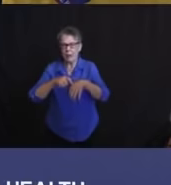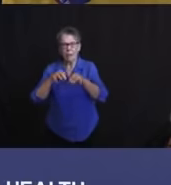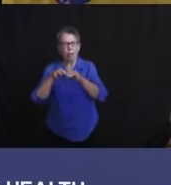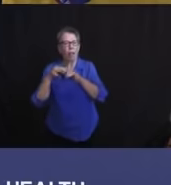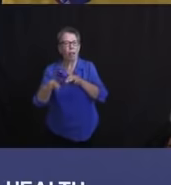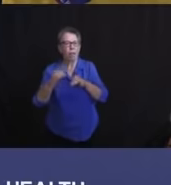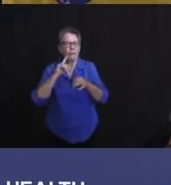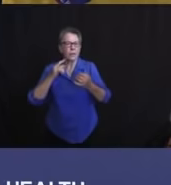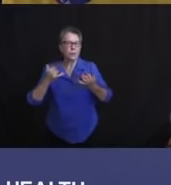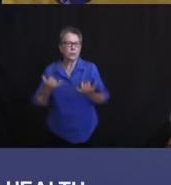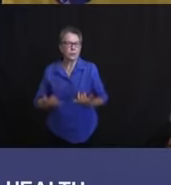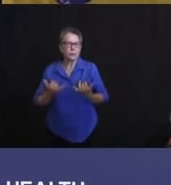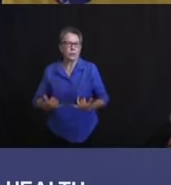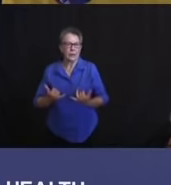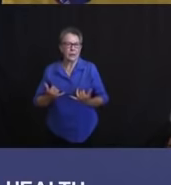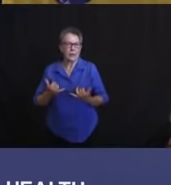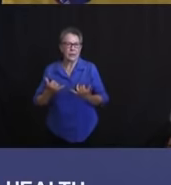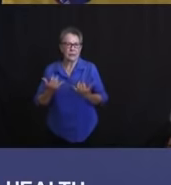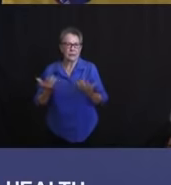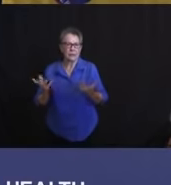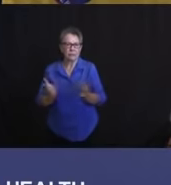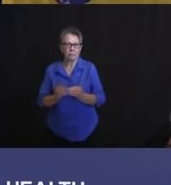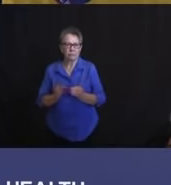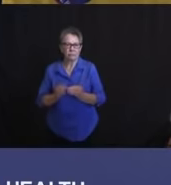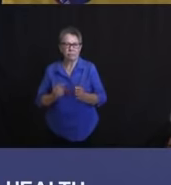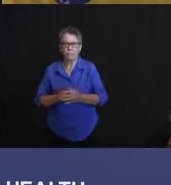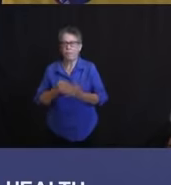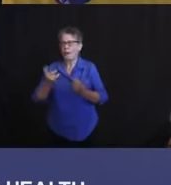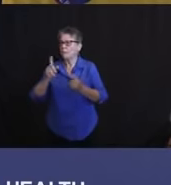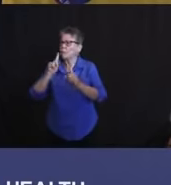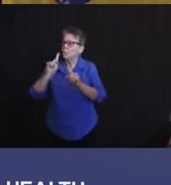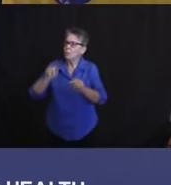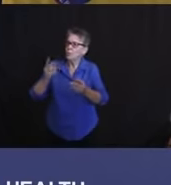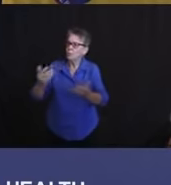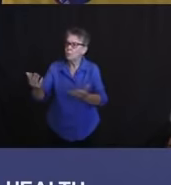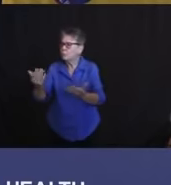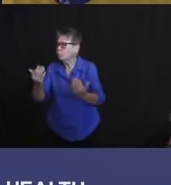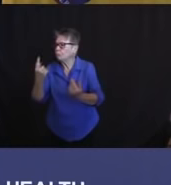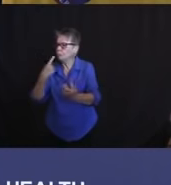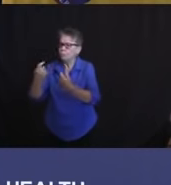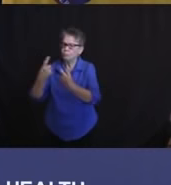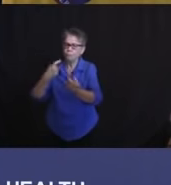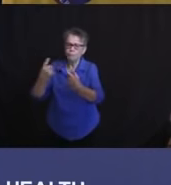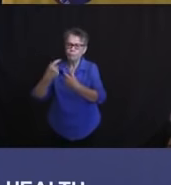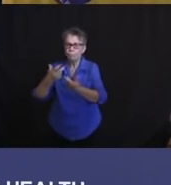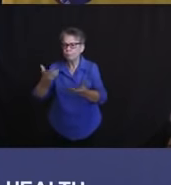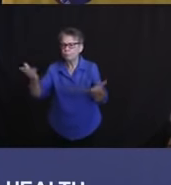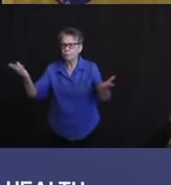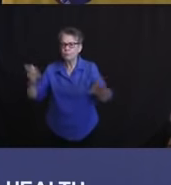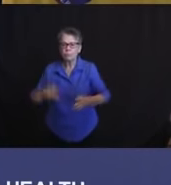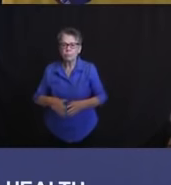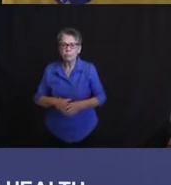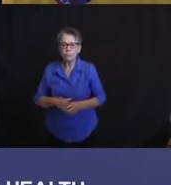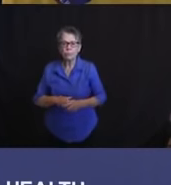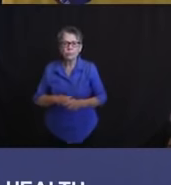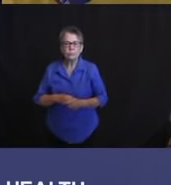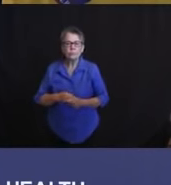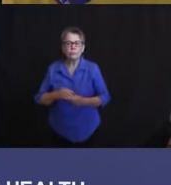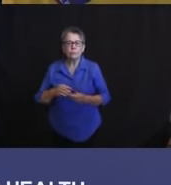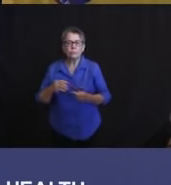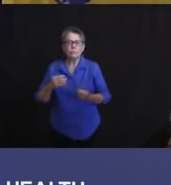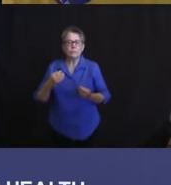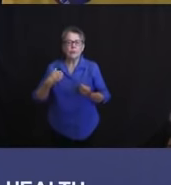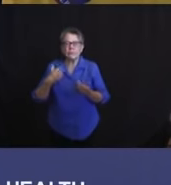with that, we'll start with you, Nikita. Good afternoon, Governor. Good afternoon. I have a couple more questions for you on